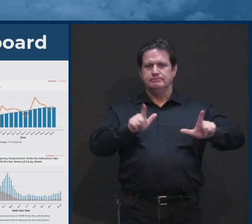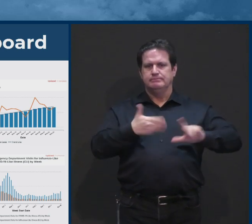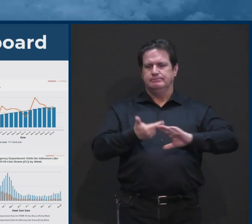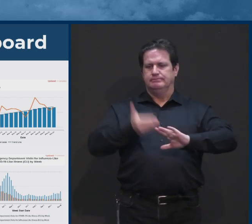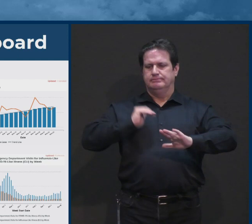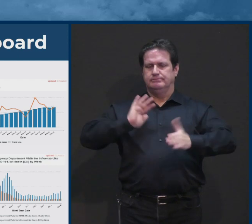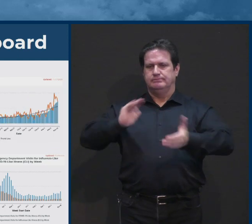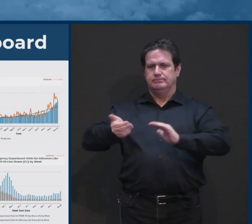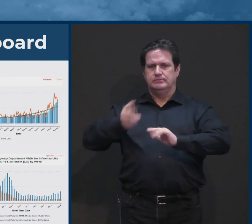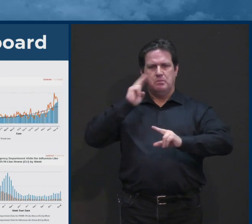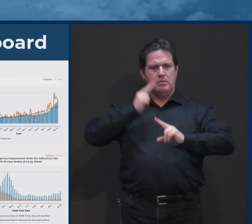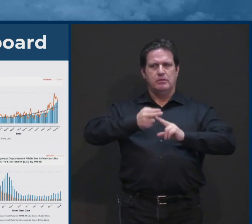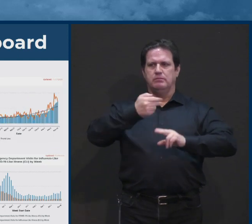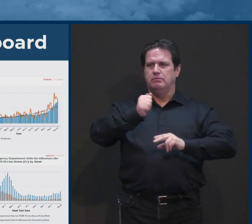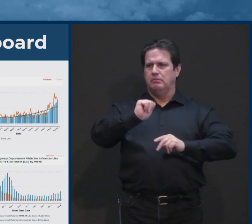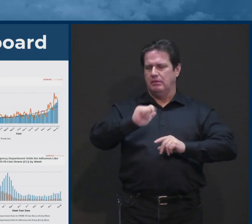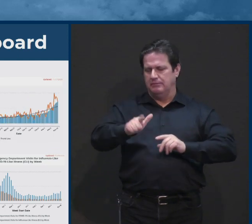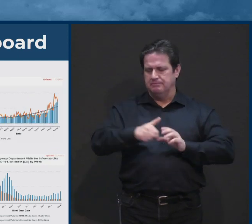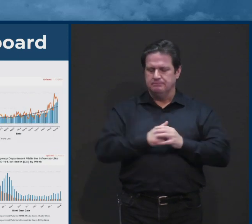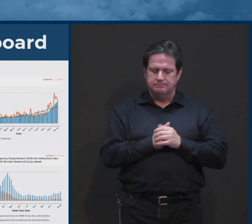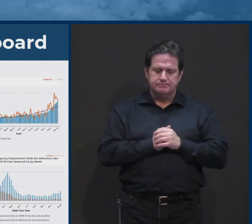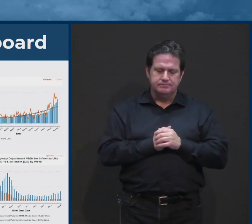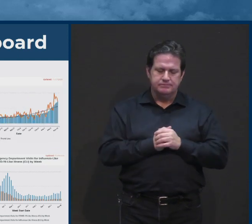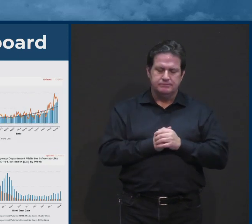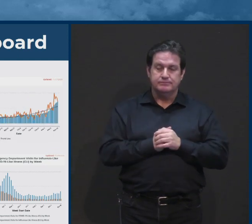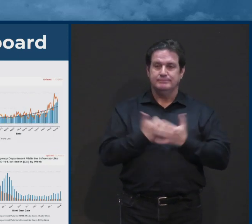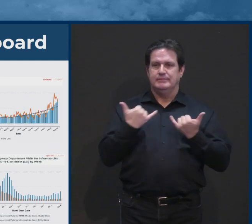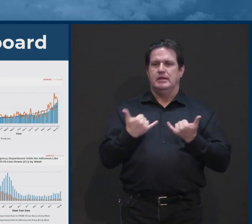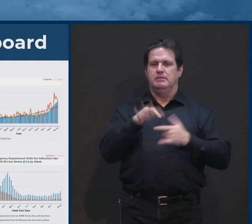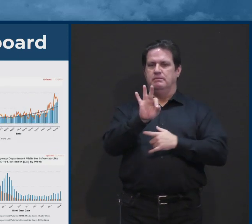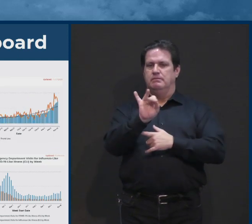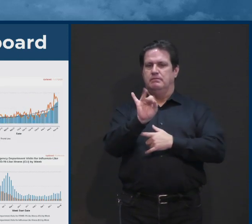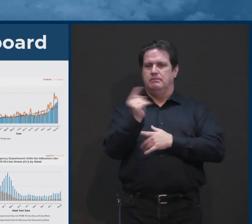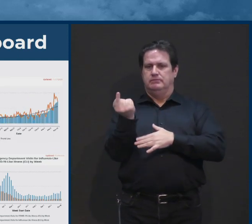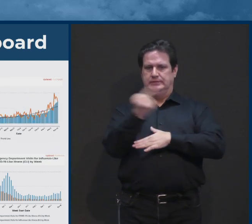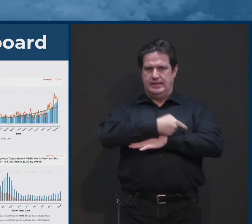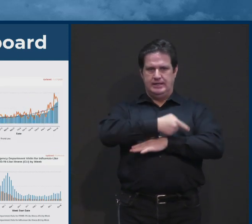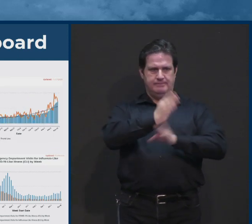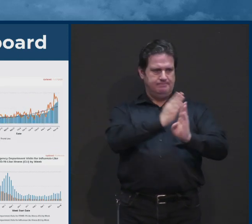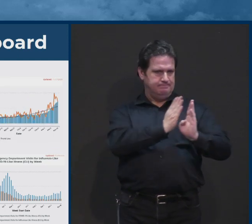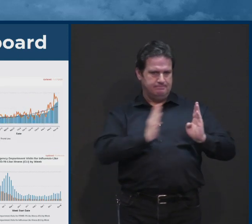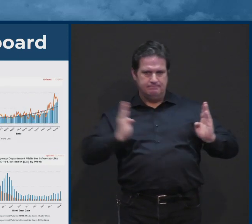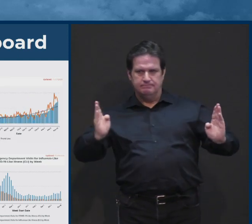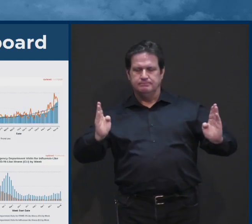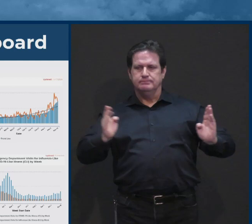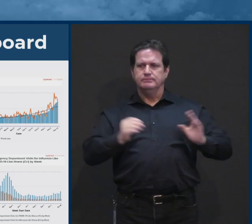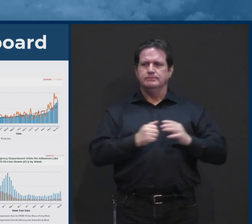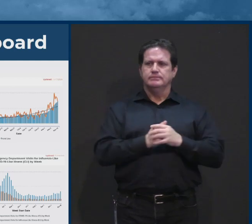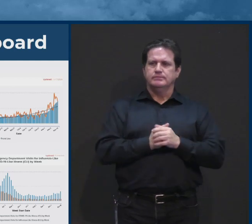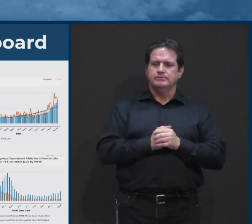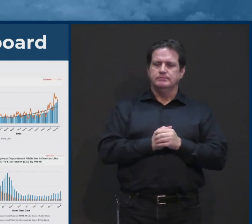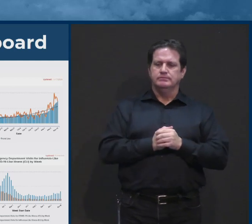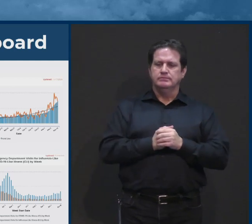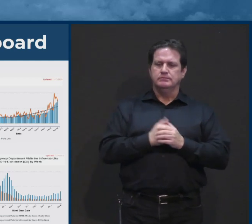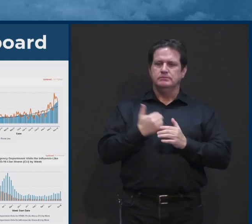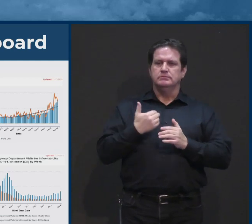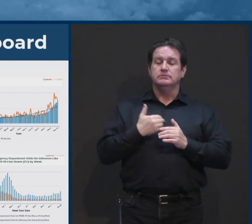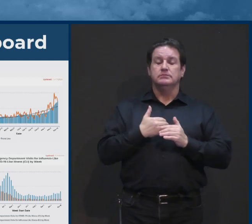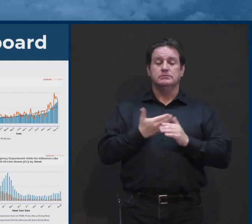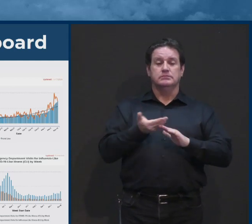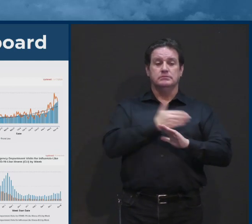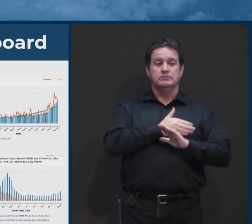in March, April. So here's the 90-day view, and you can see very clearly from our low levels